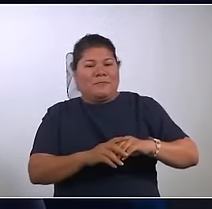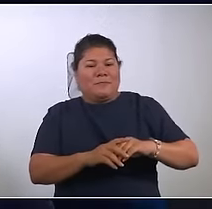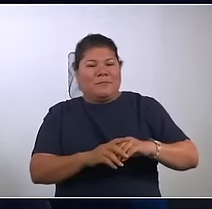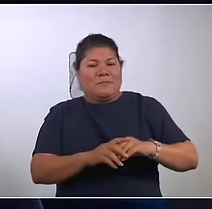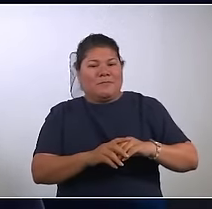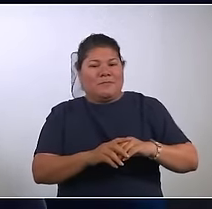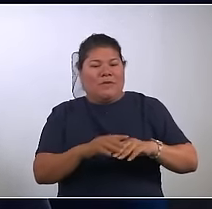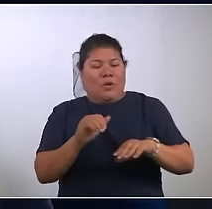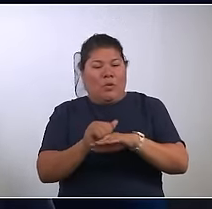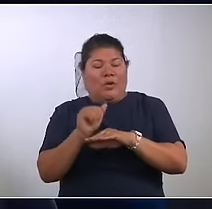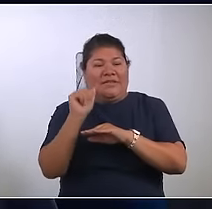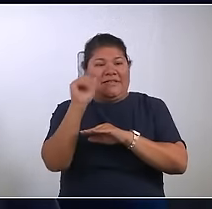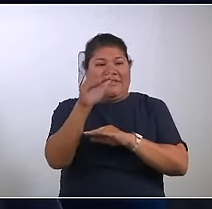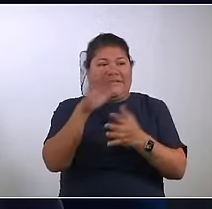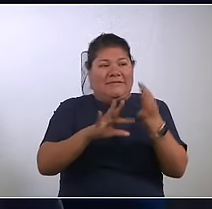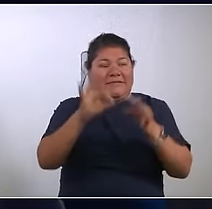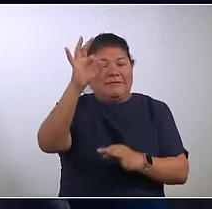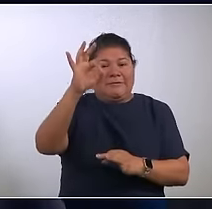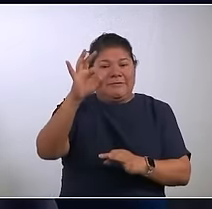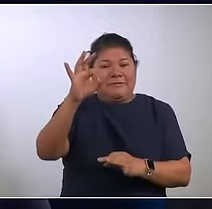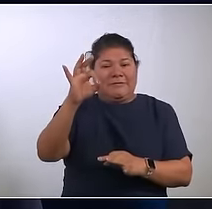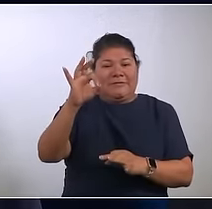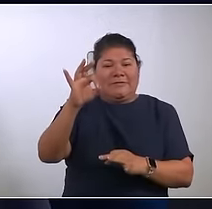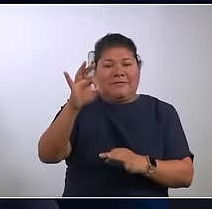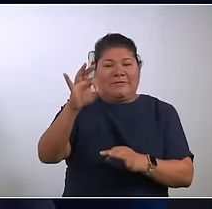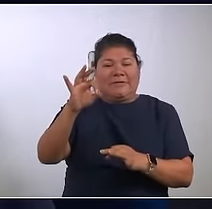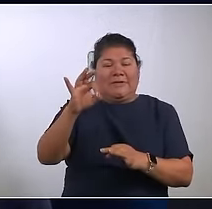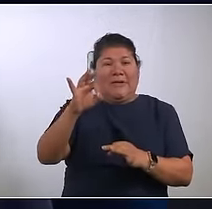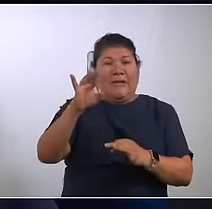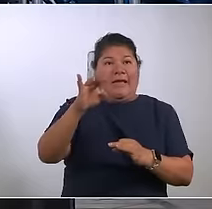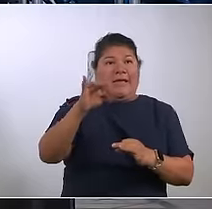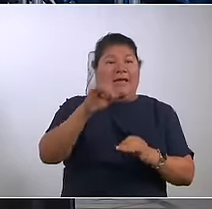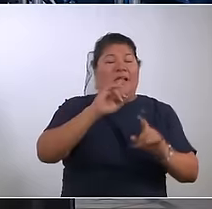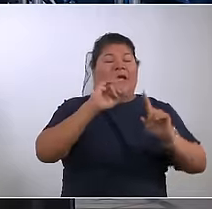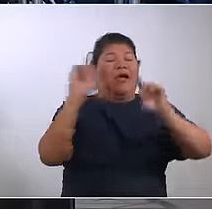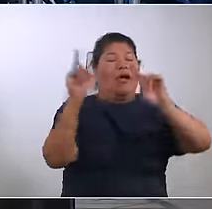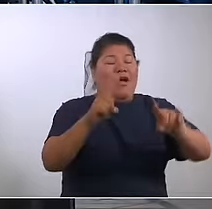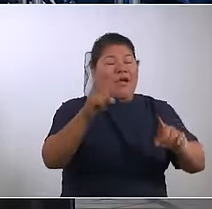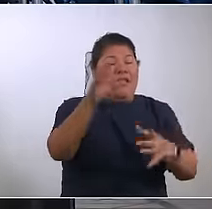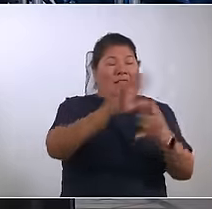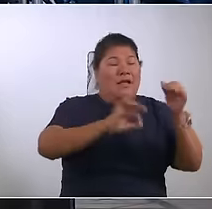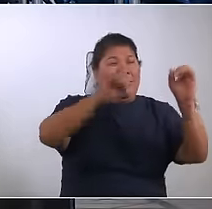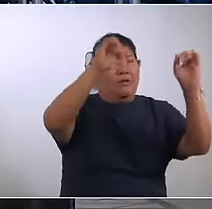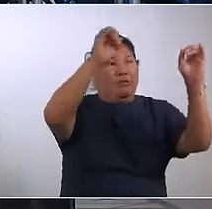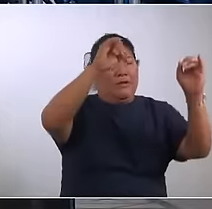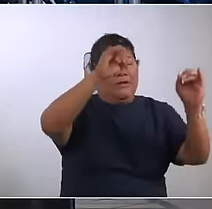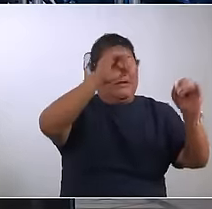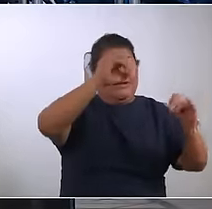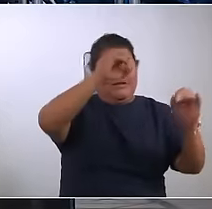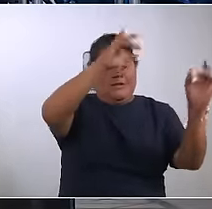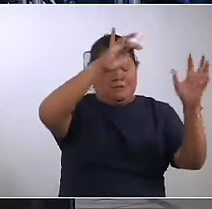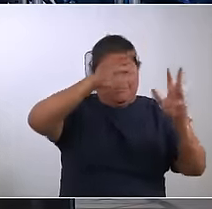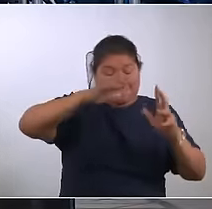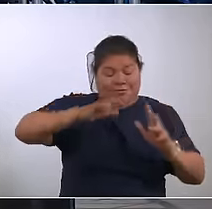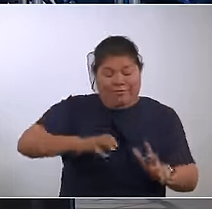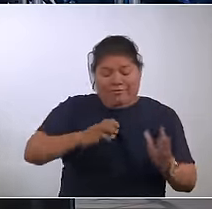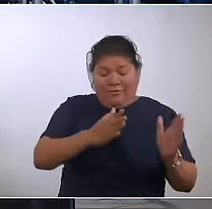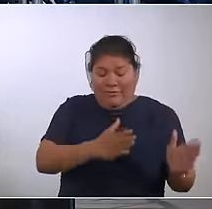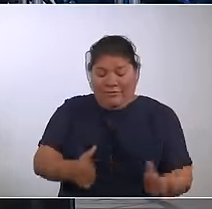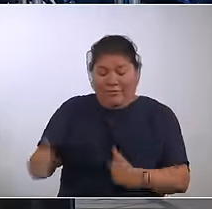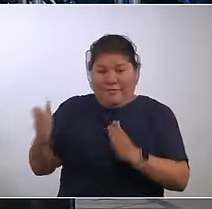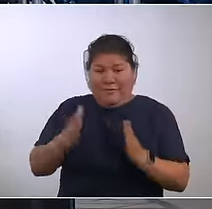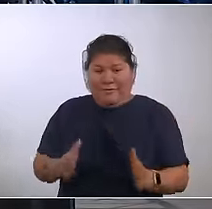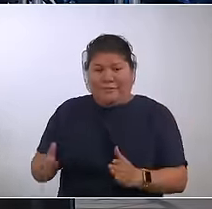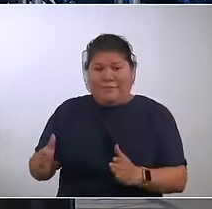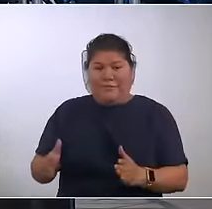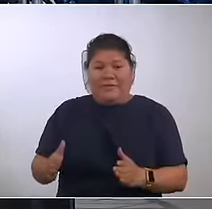al Espíritu. And we're going to send the Spirit. Que descienda sobre esa orden y estructura. That would descend upon this order and